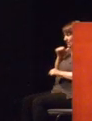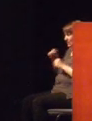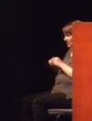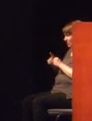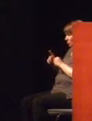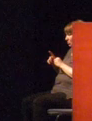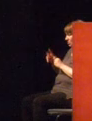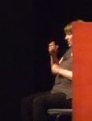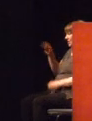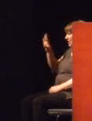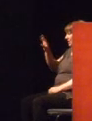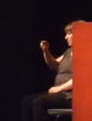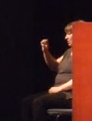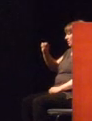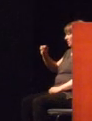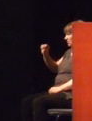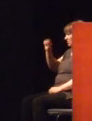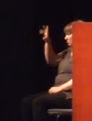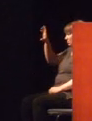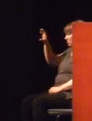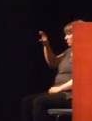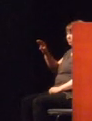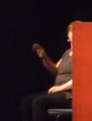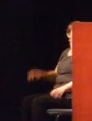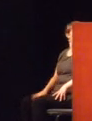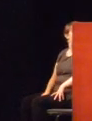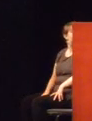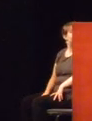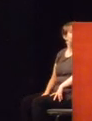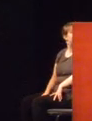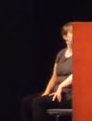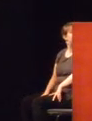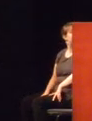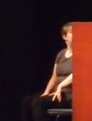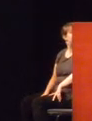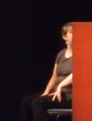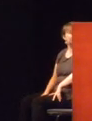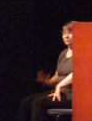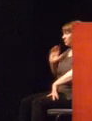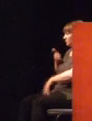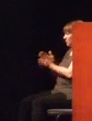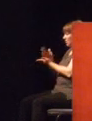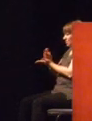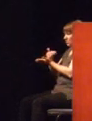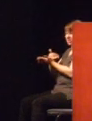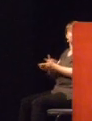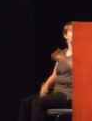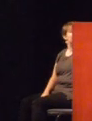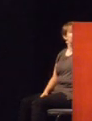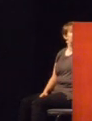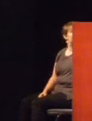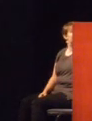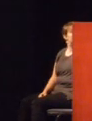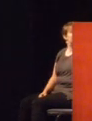the FTES continues to drop, we get a little bit of a gap in the budget between where we are now and where